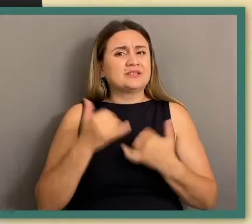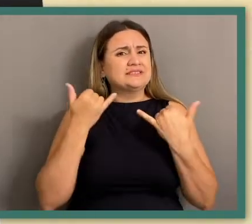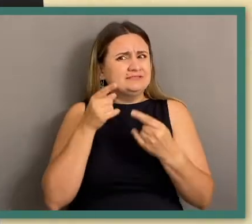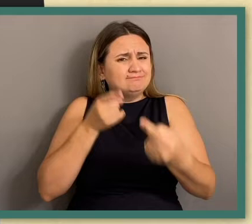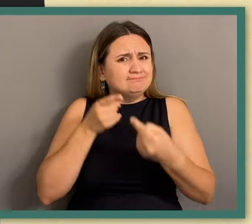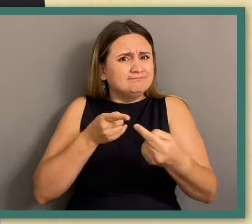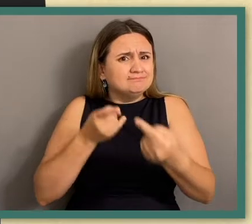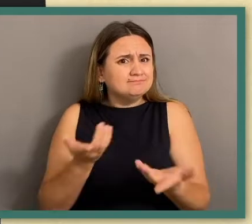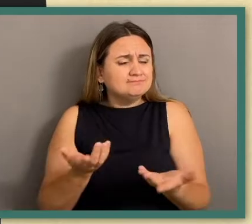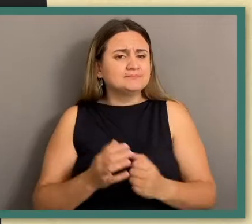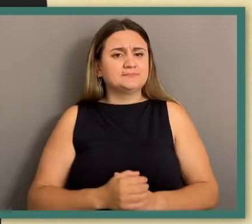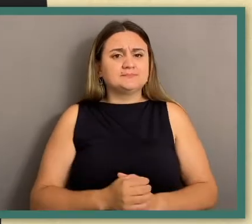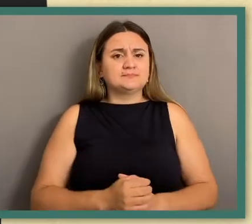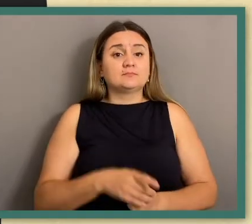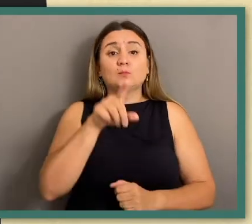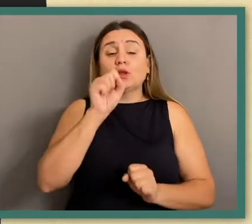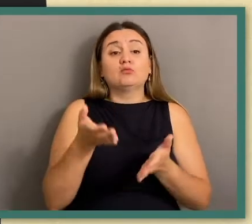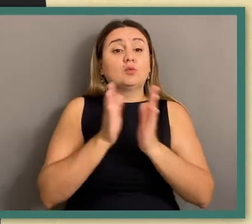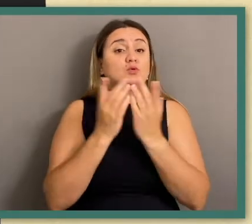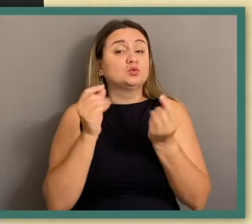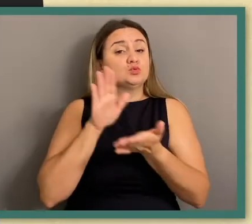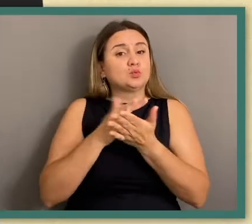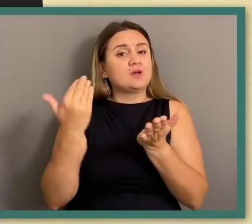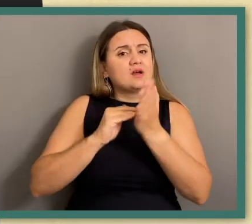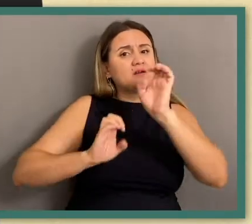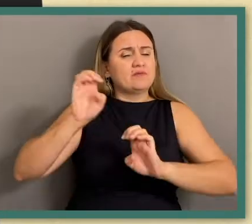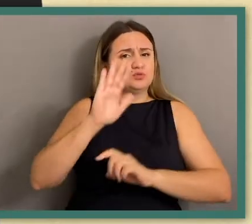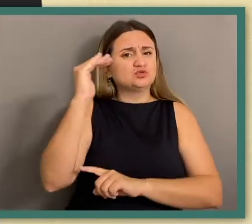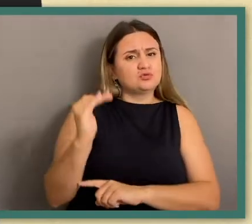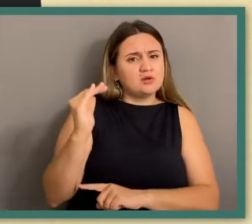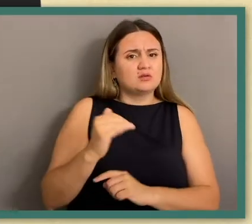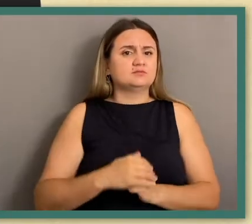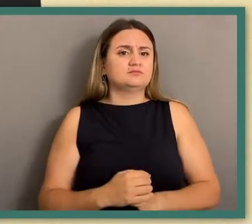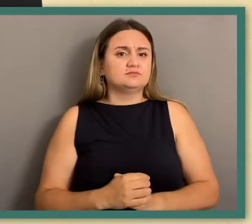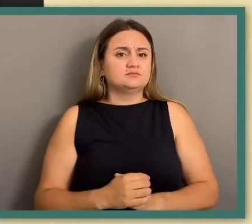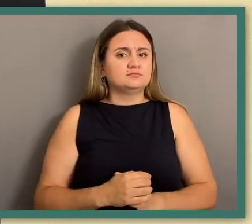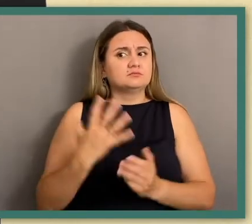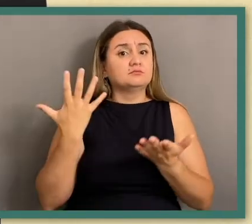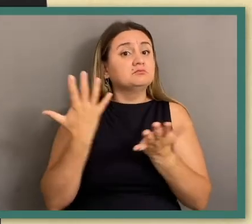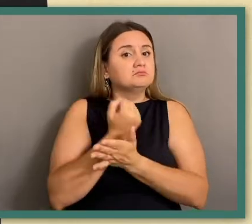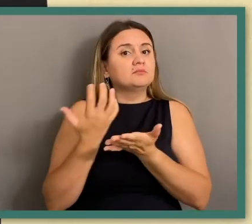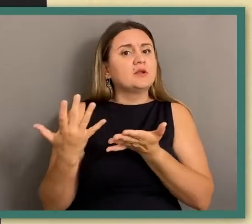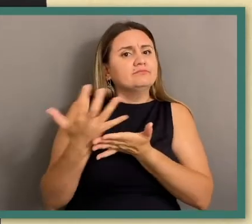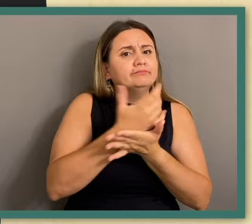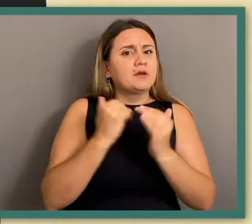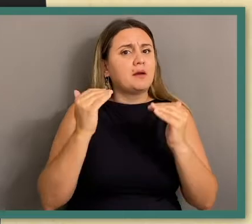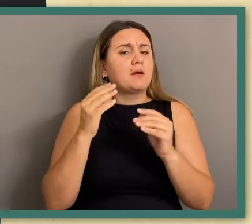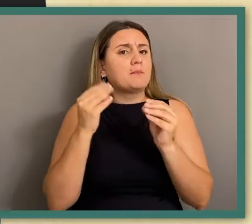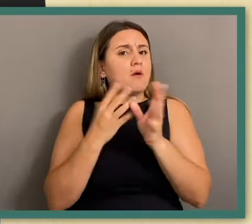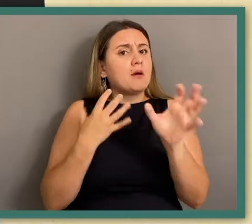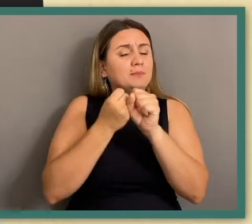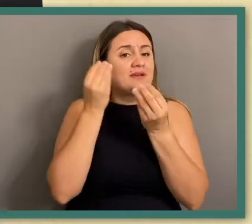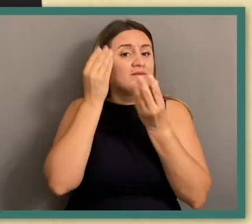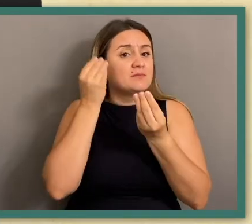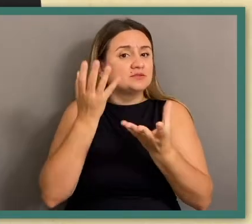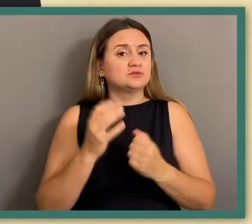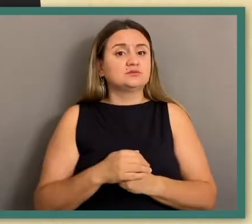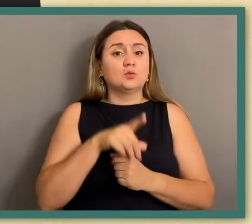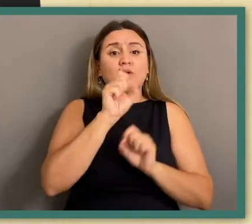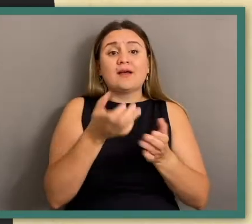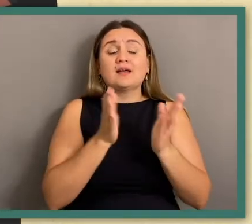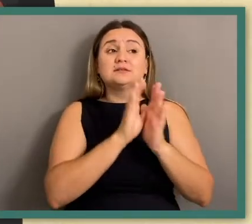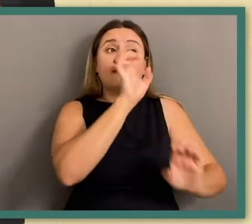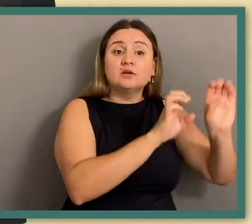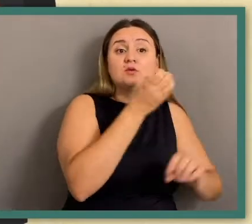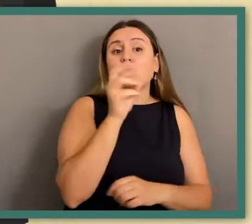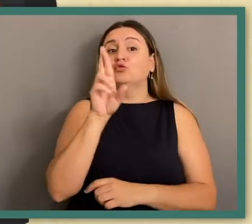plan but is continuing to struggle, you can request that the school reevaluate your child to gather updated information. You can ask for